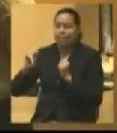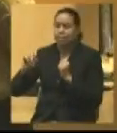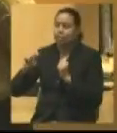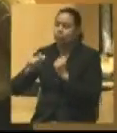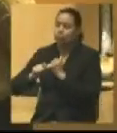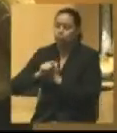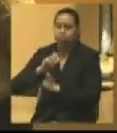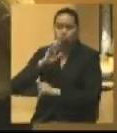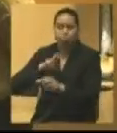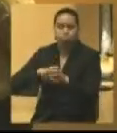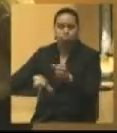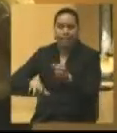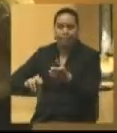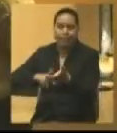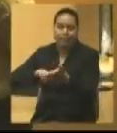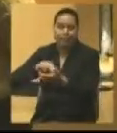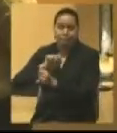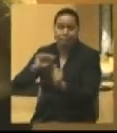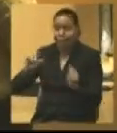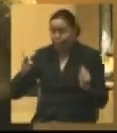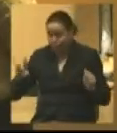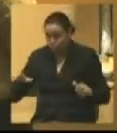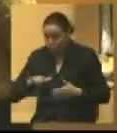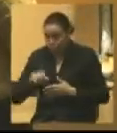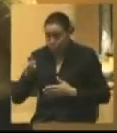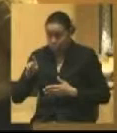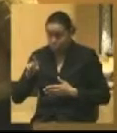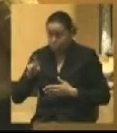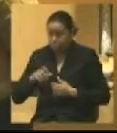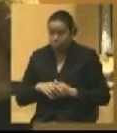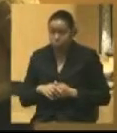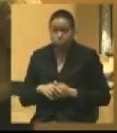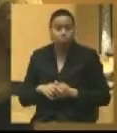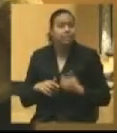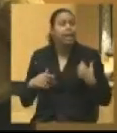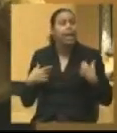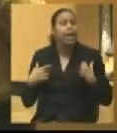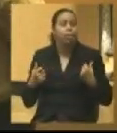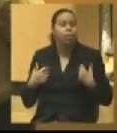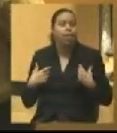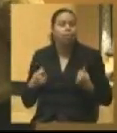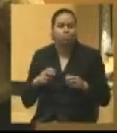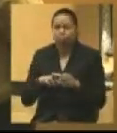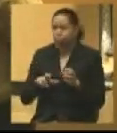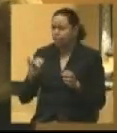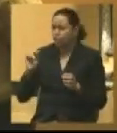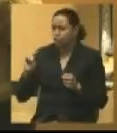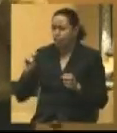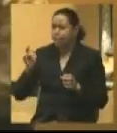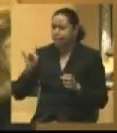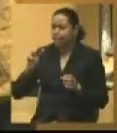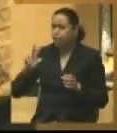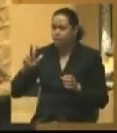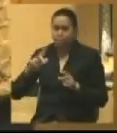he signed the Emancipation Proclamation. Right. Did he do it for that reason? Did he resign? Did he resign for that reason? No, I think He resigned in January of Yeah.